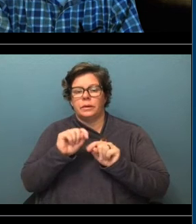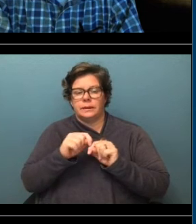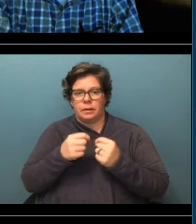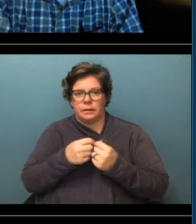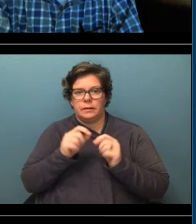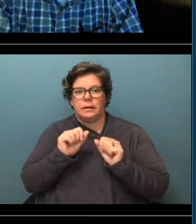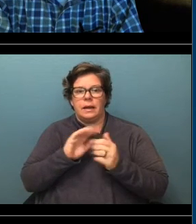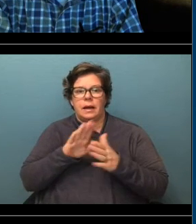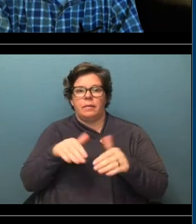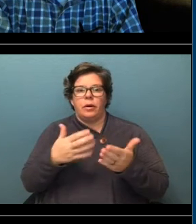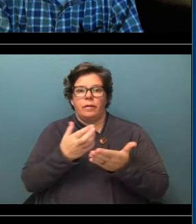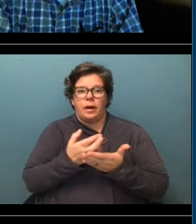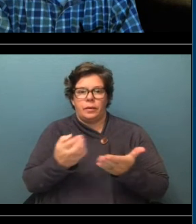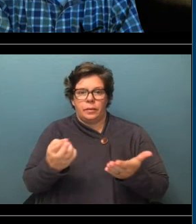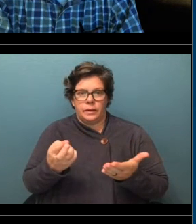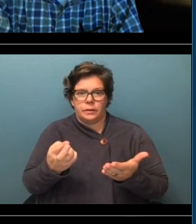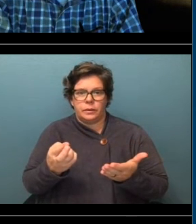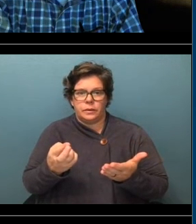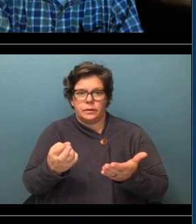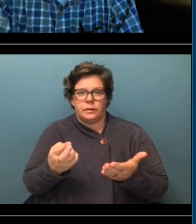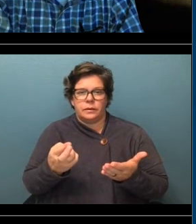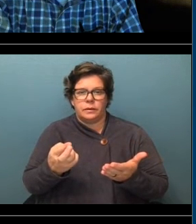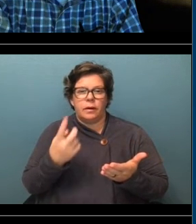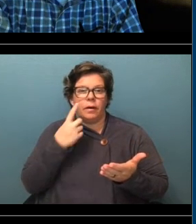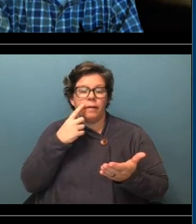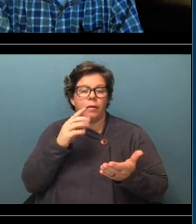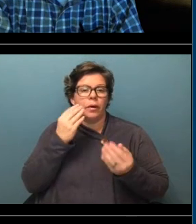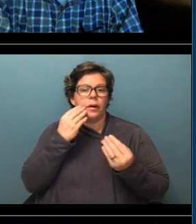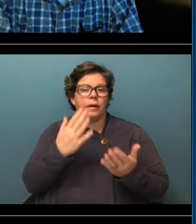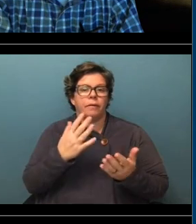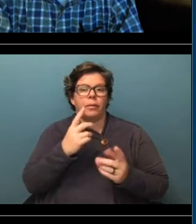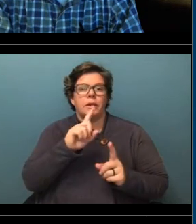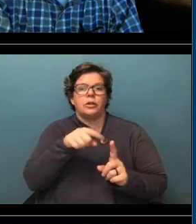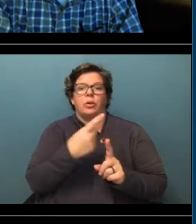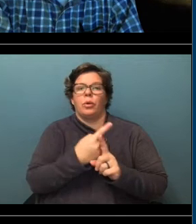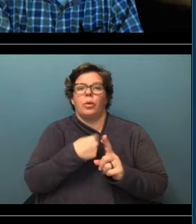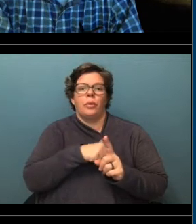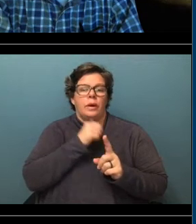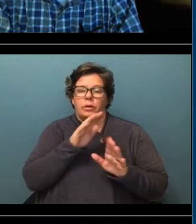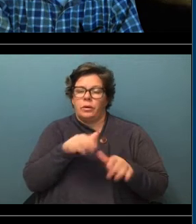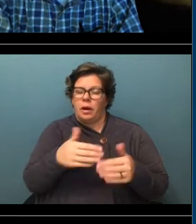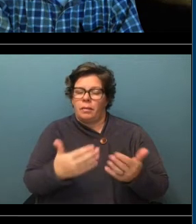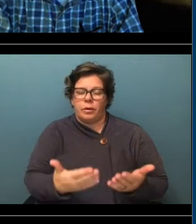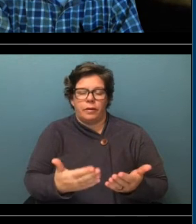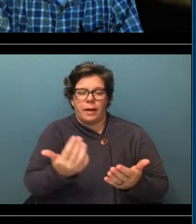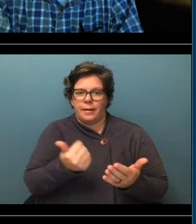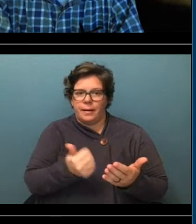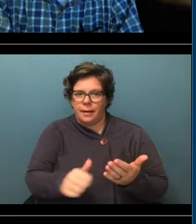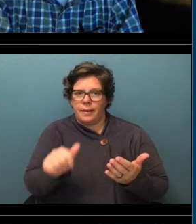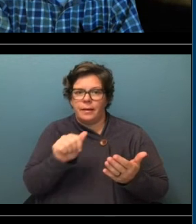can provide resources for information only. We do not provide any